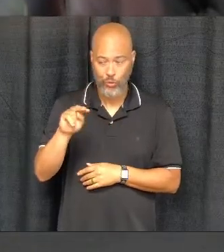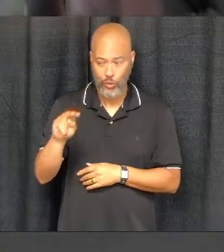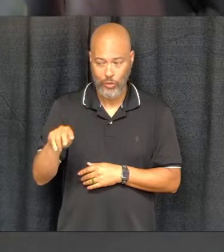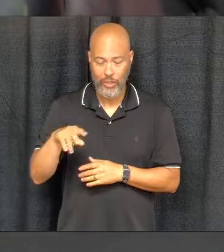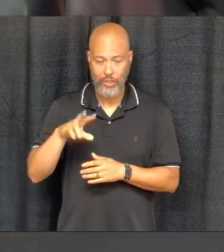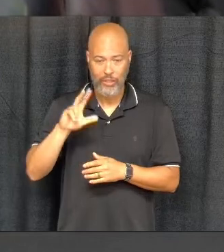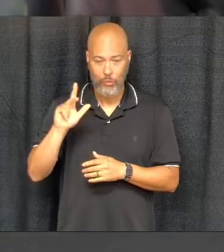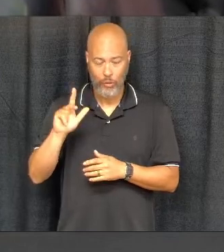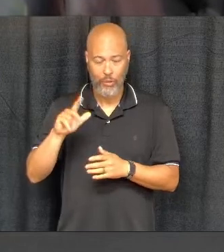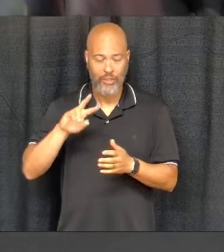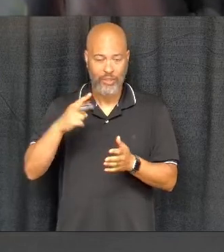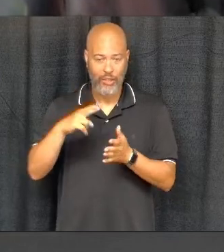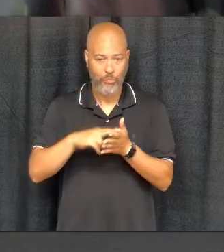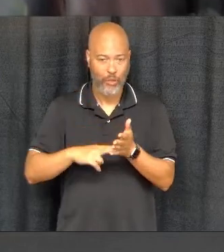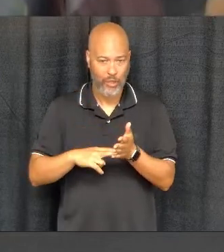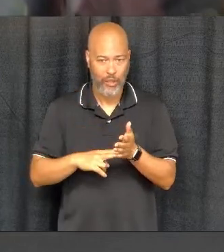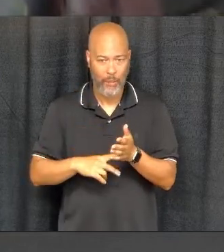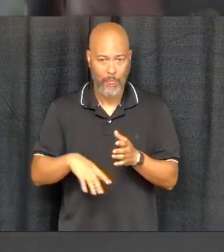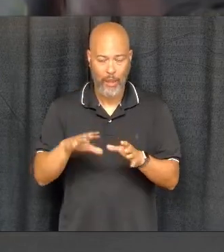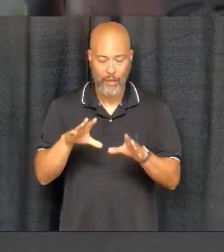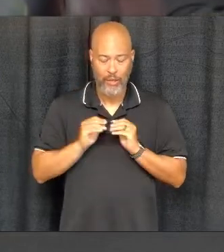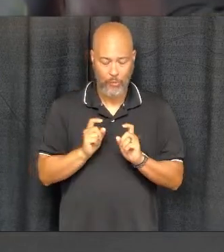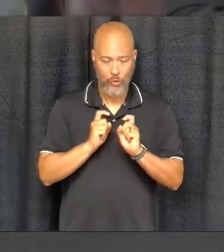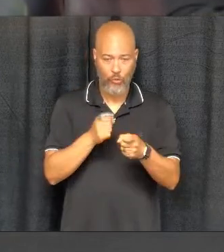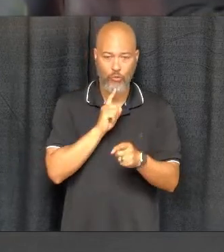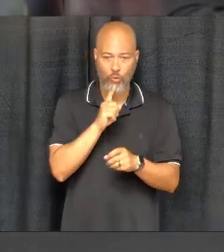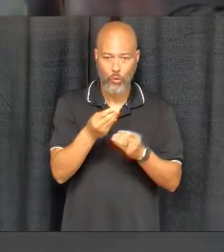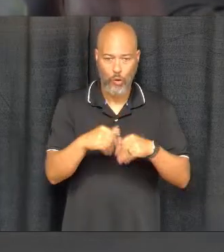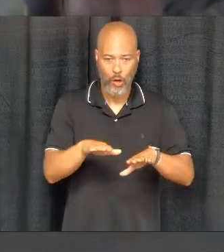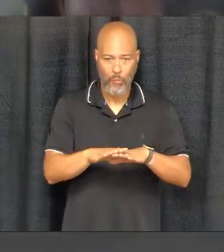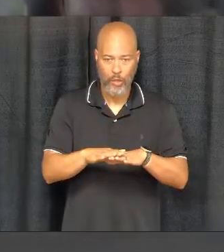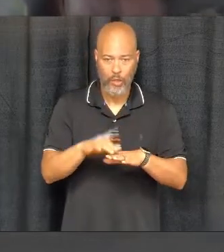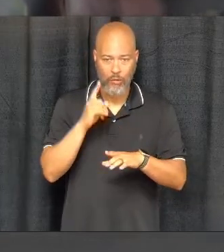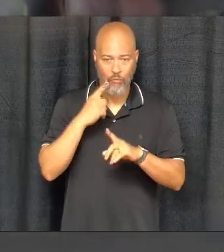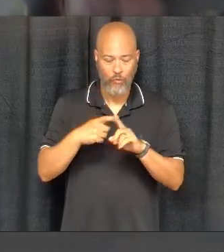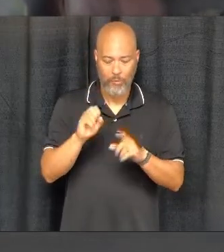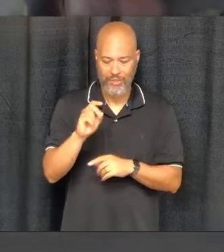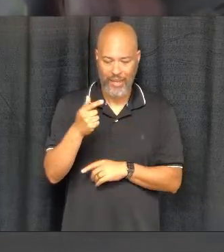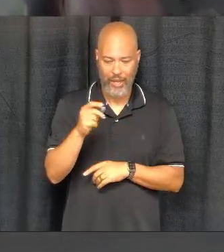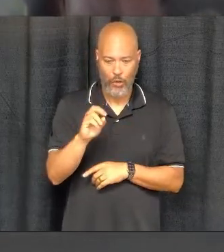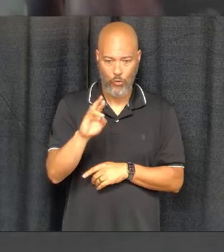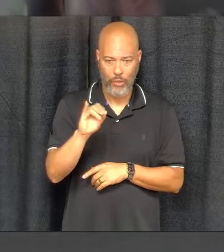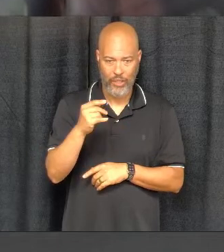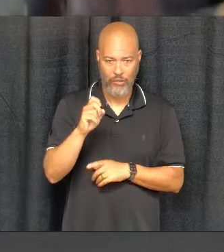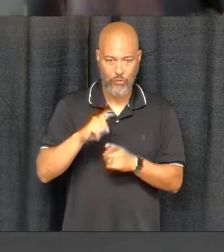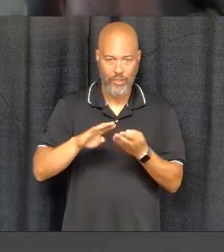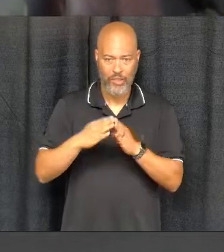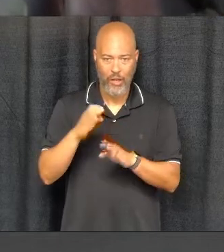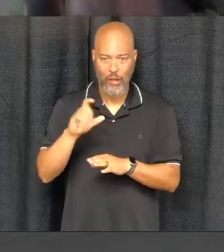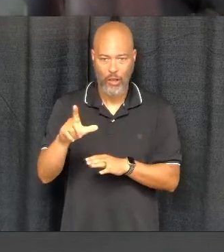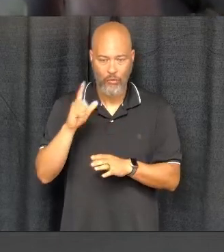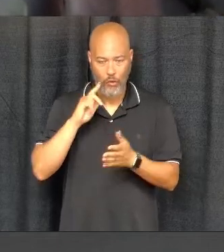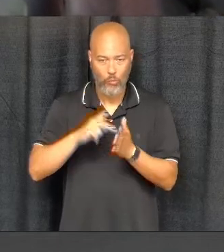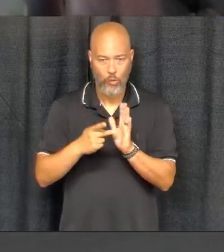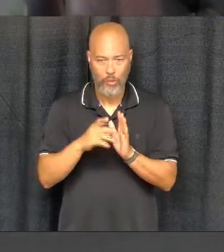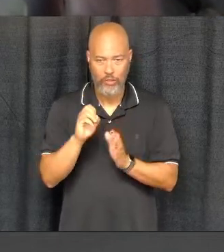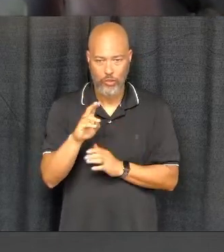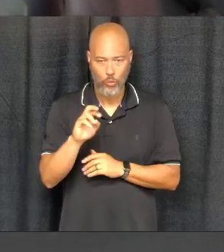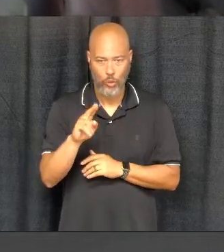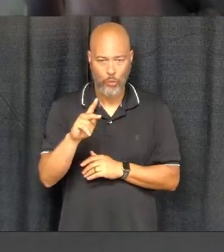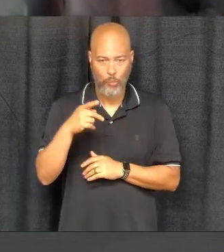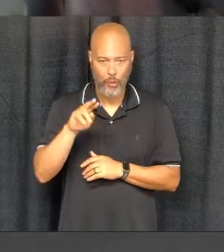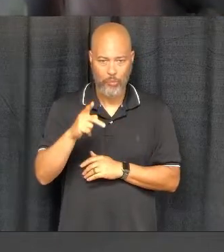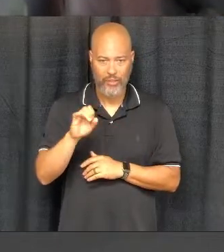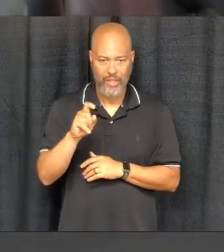2022-23, second reading, accepting the donation of certain real property from Sango Ridge to the city of Clarksville for the purpose of a sewer pump